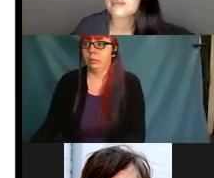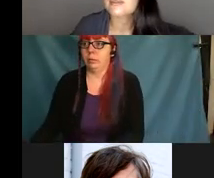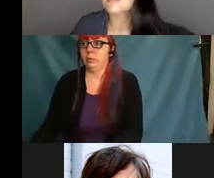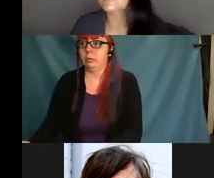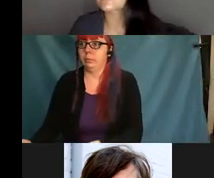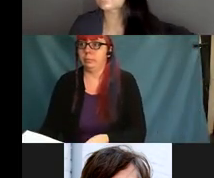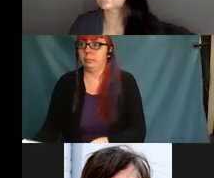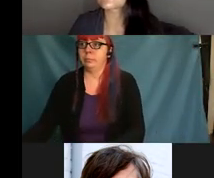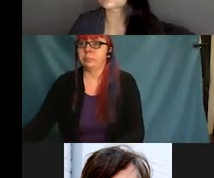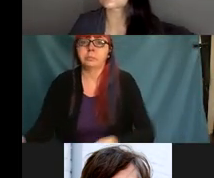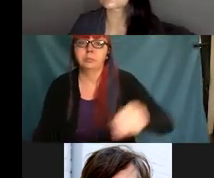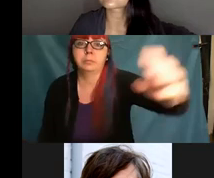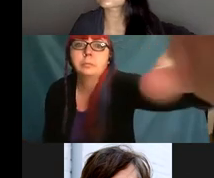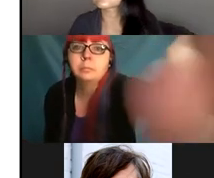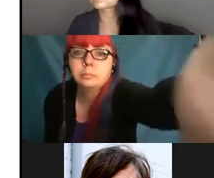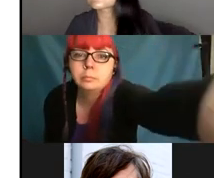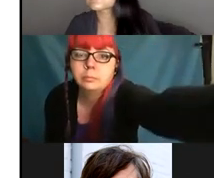Any final SEO questions?